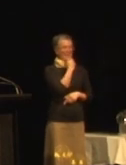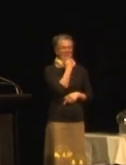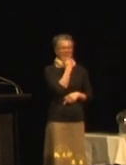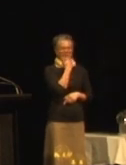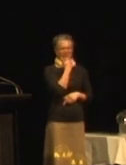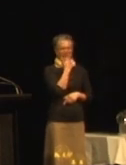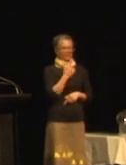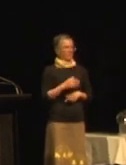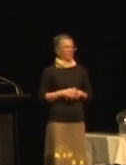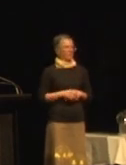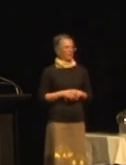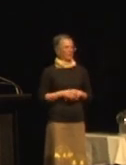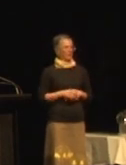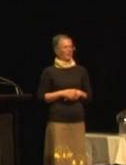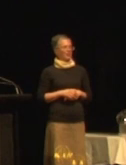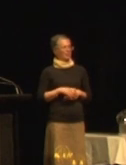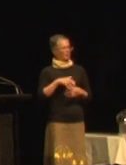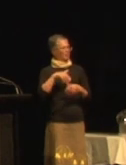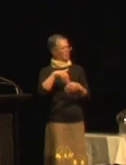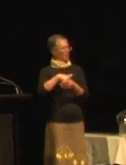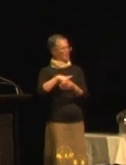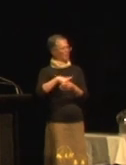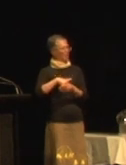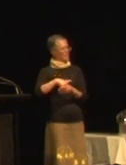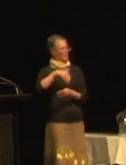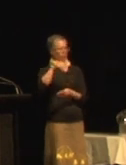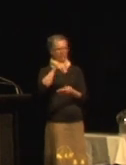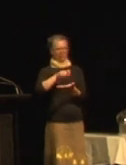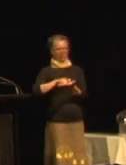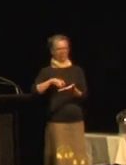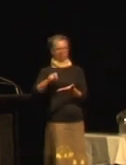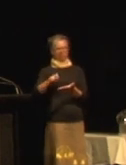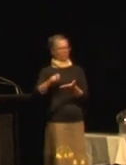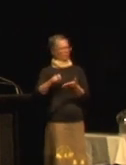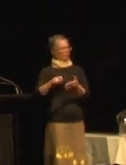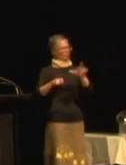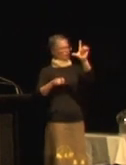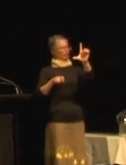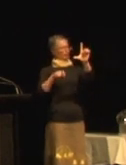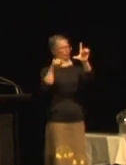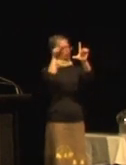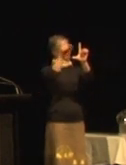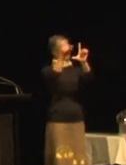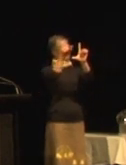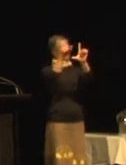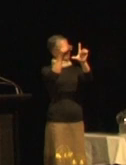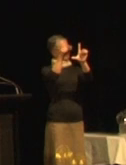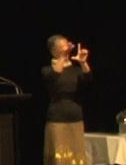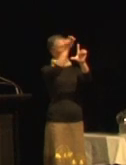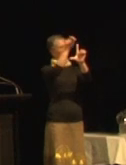that is voting. Voting is designed by designers to be